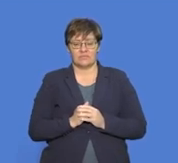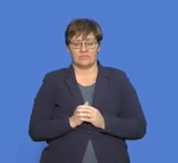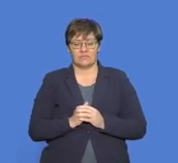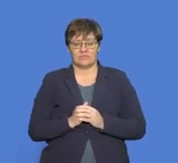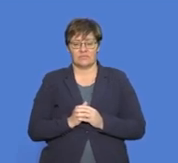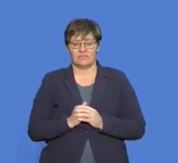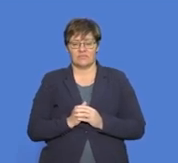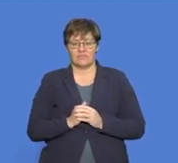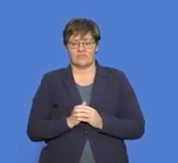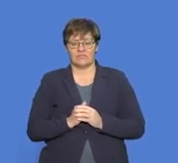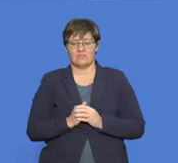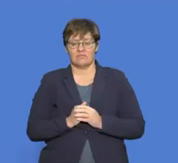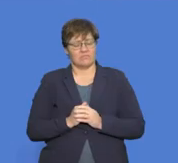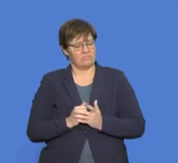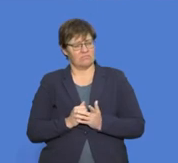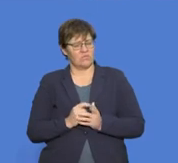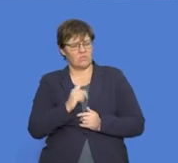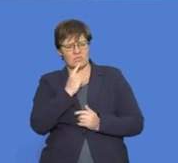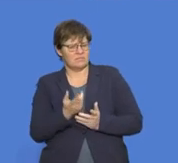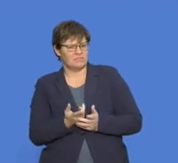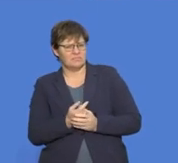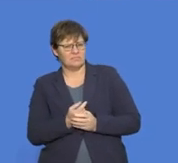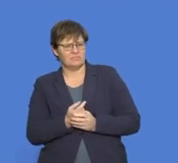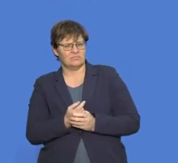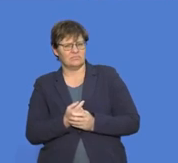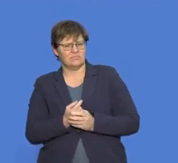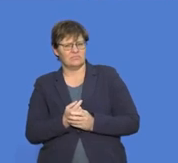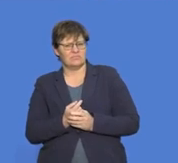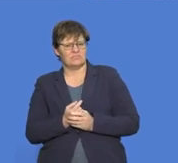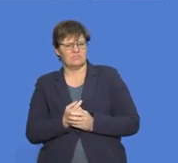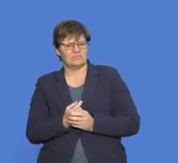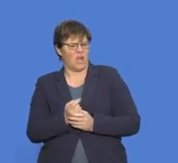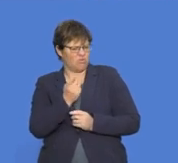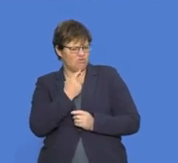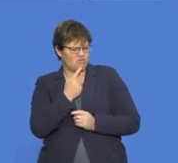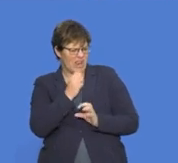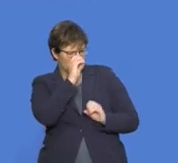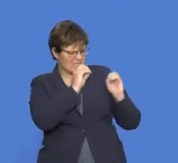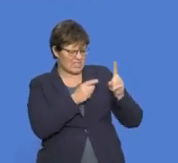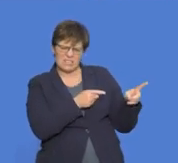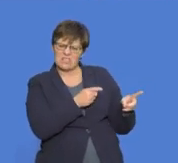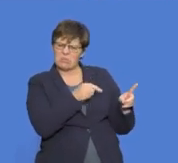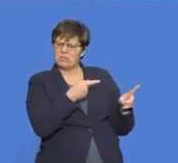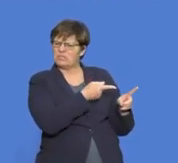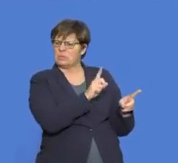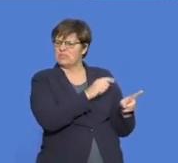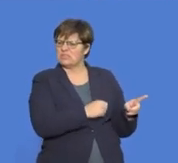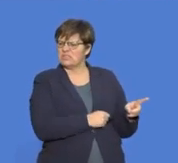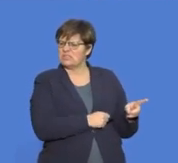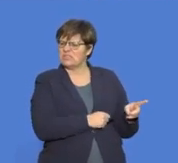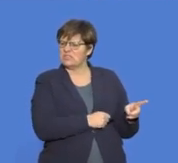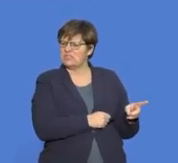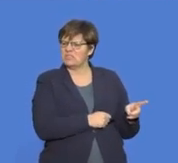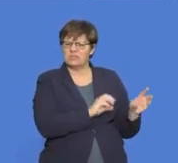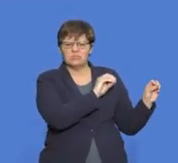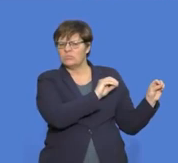But you might ask, what about the little red particles? Why don't they move from